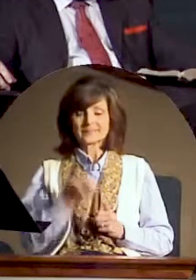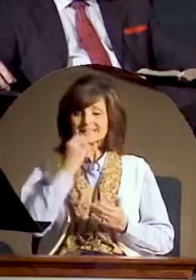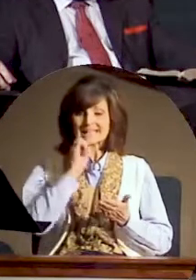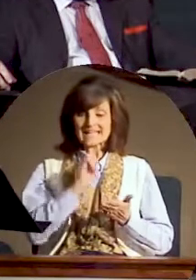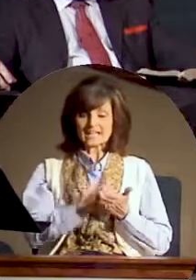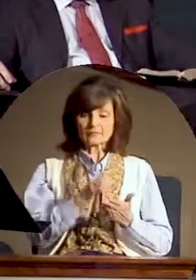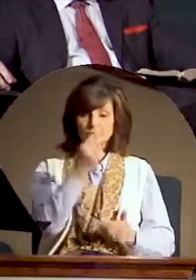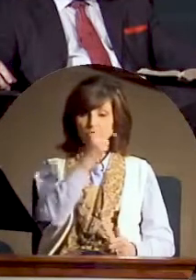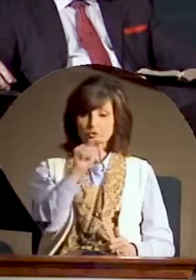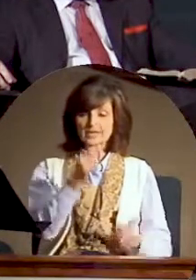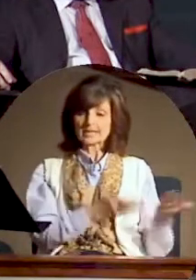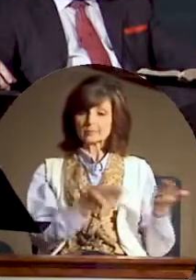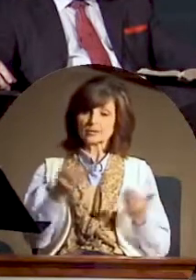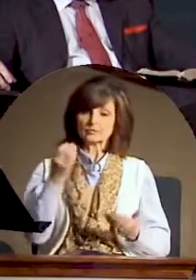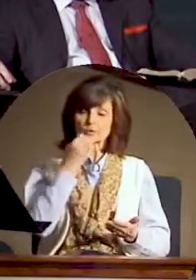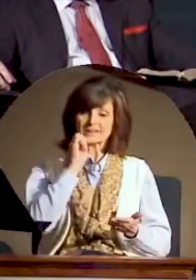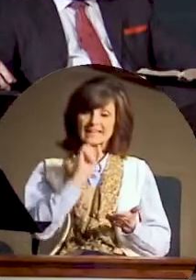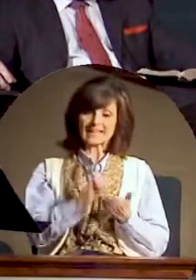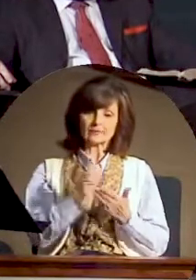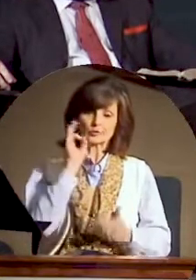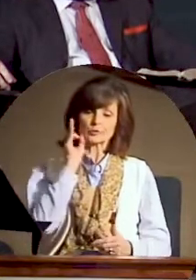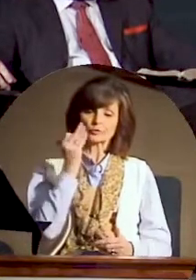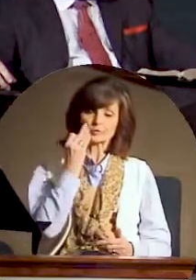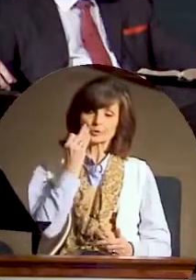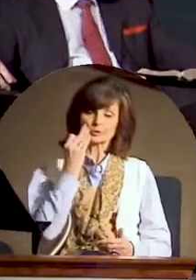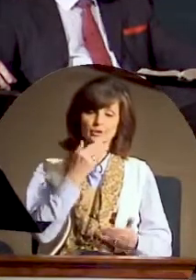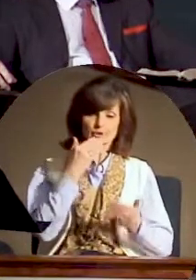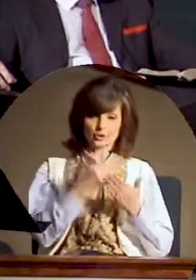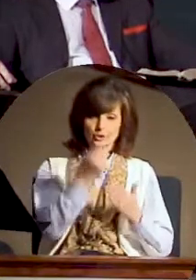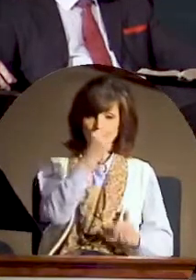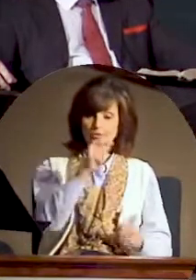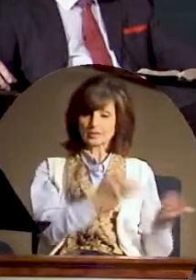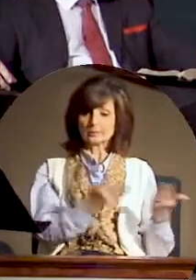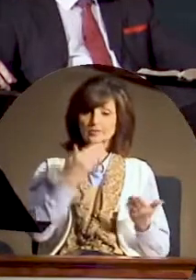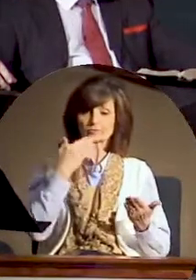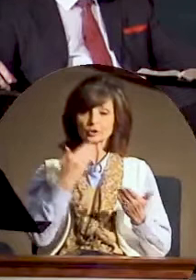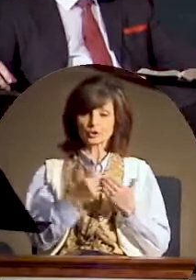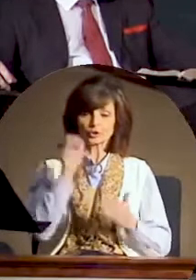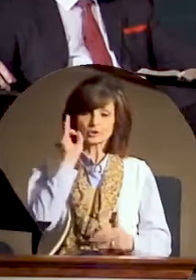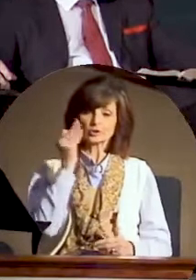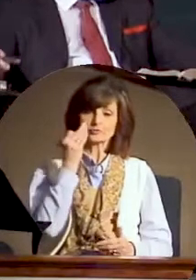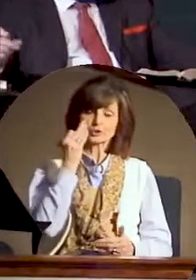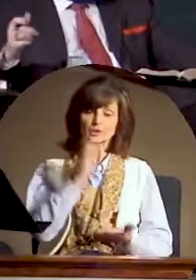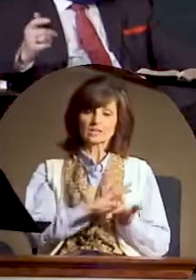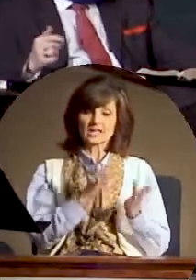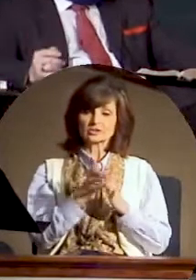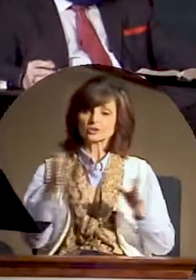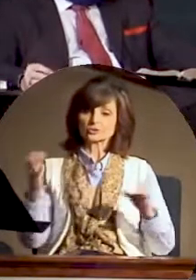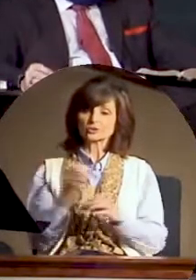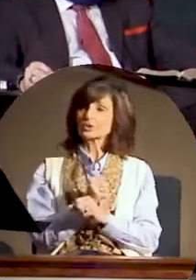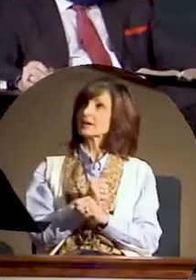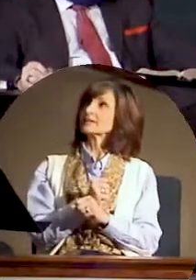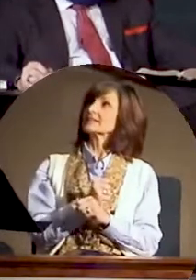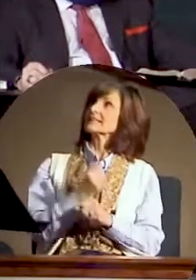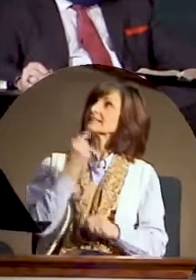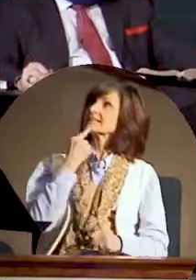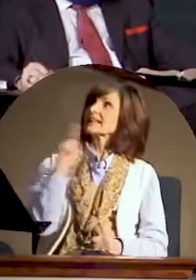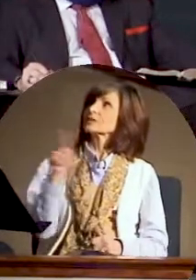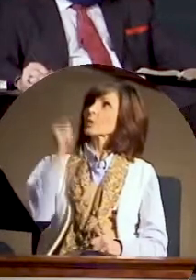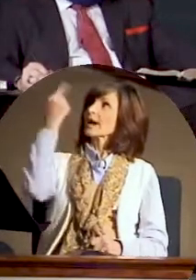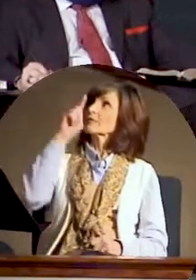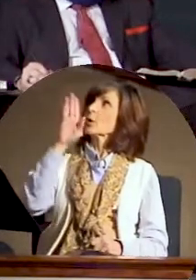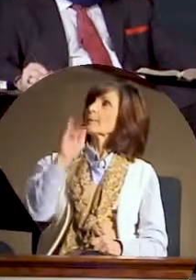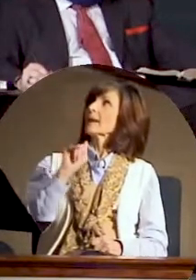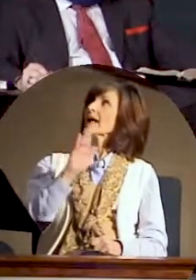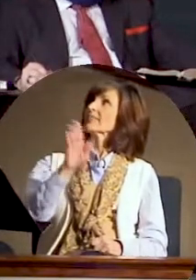evil tree brings forth evil fruit. And then Jesus simply summed it all up. Wherefore, by their fruits,